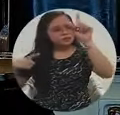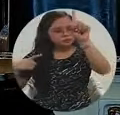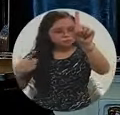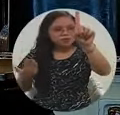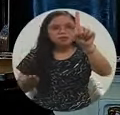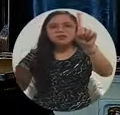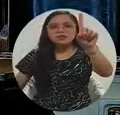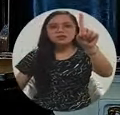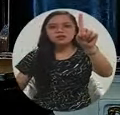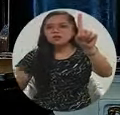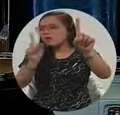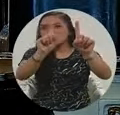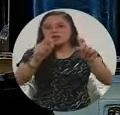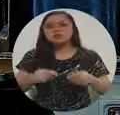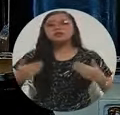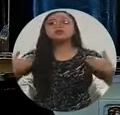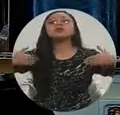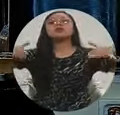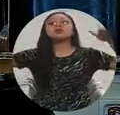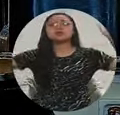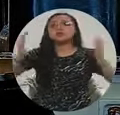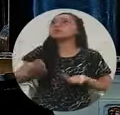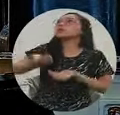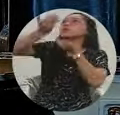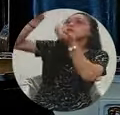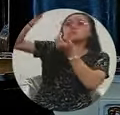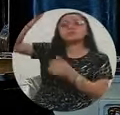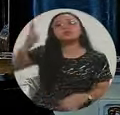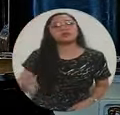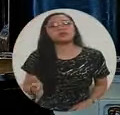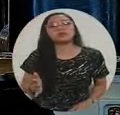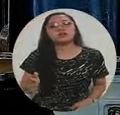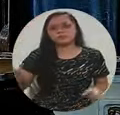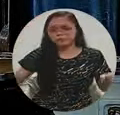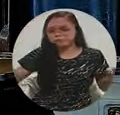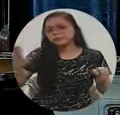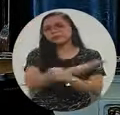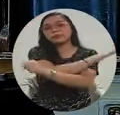only one thing you need to do. You have to commit yourself completely to the Lord.